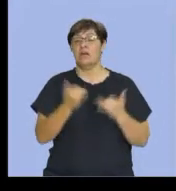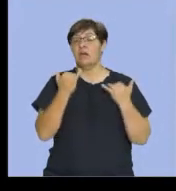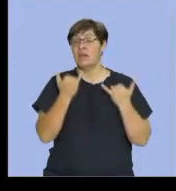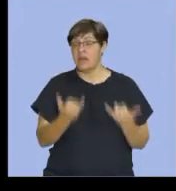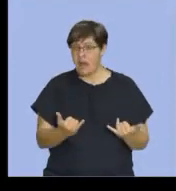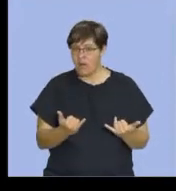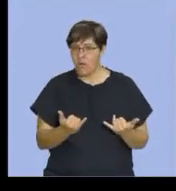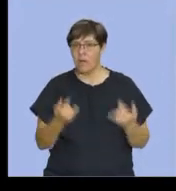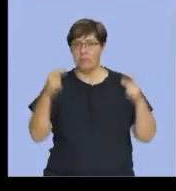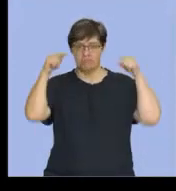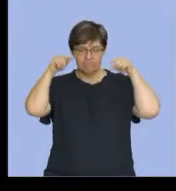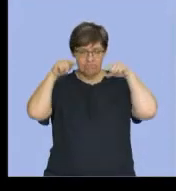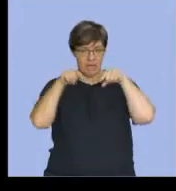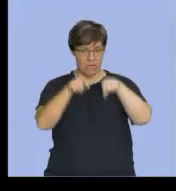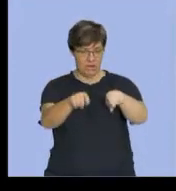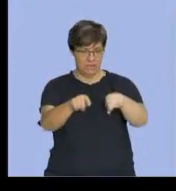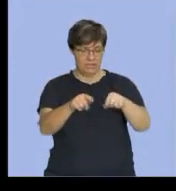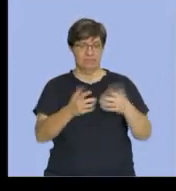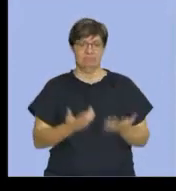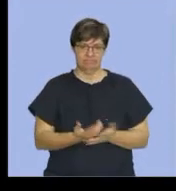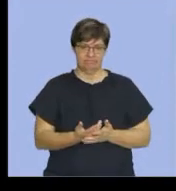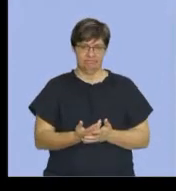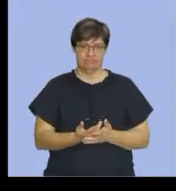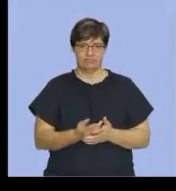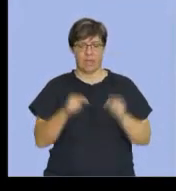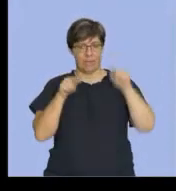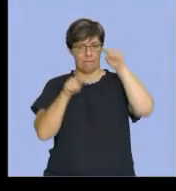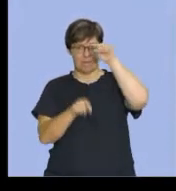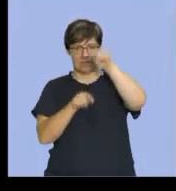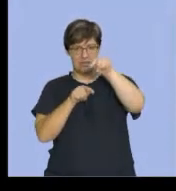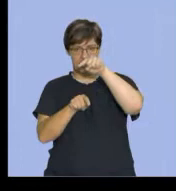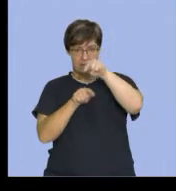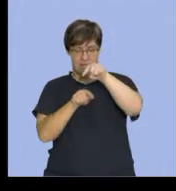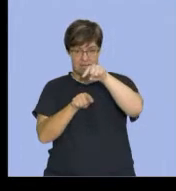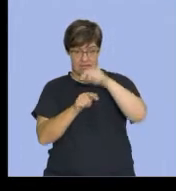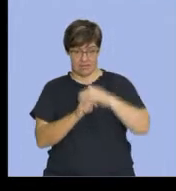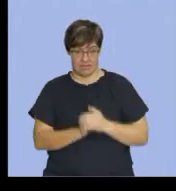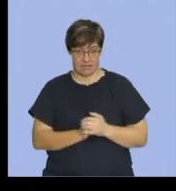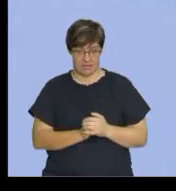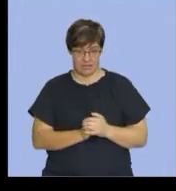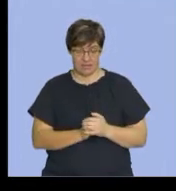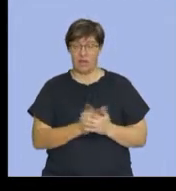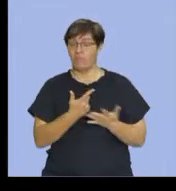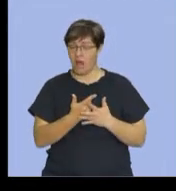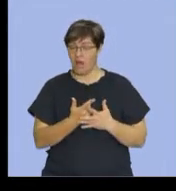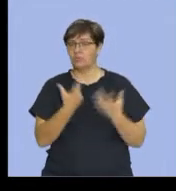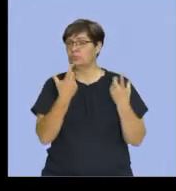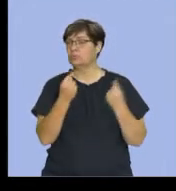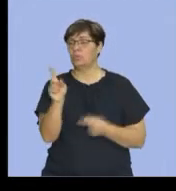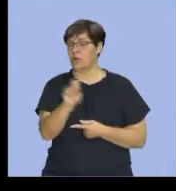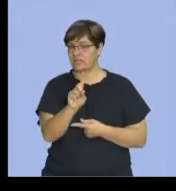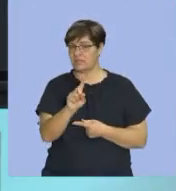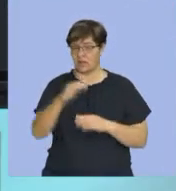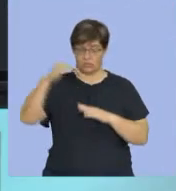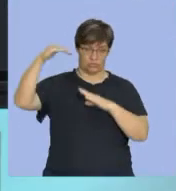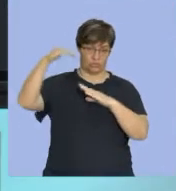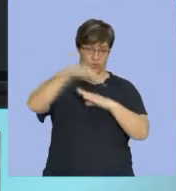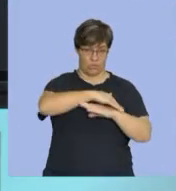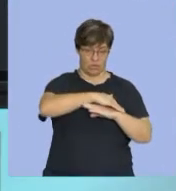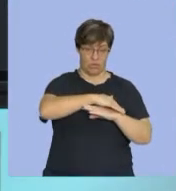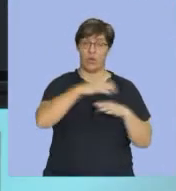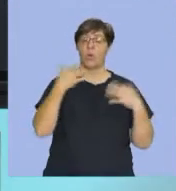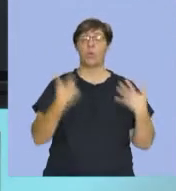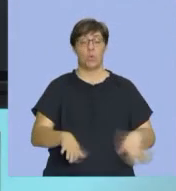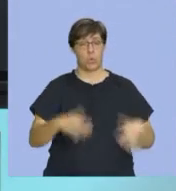a parallel component and a perpendicular component. This has all got to do with the slopes. This is